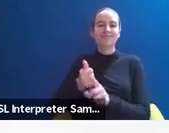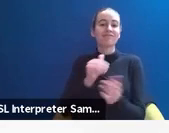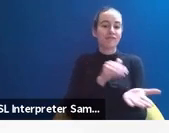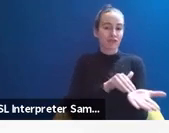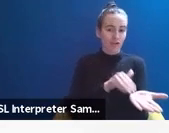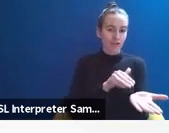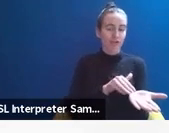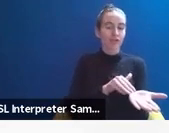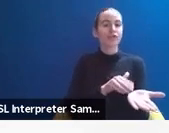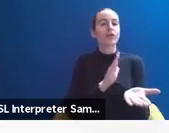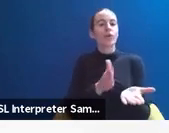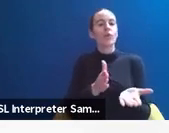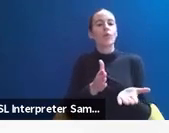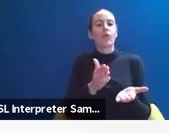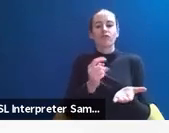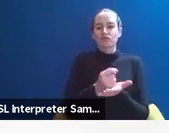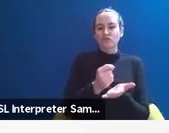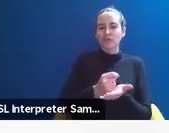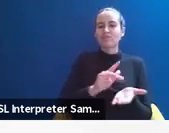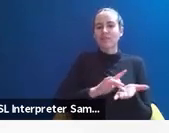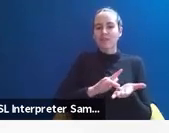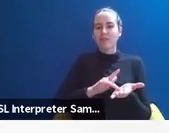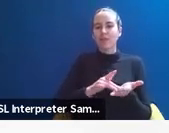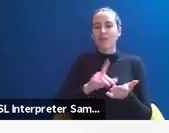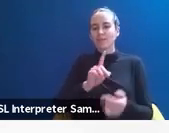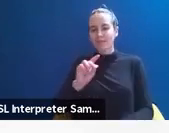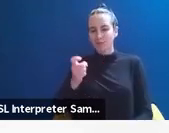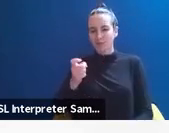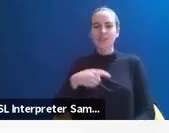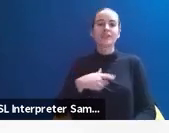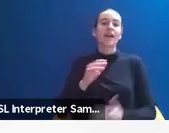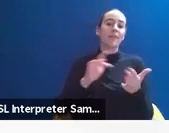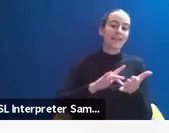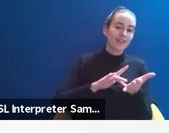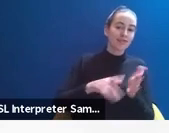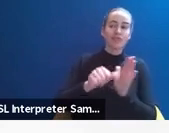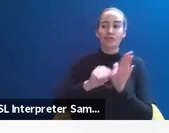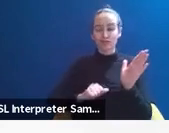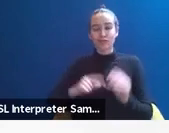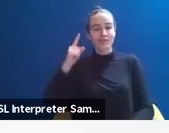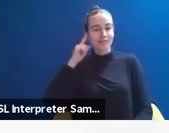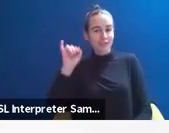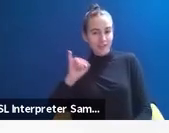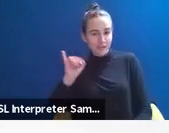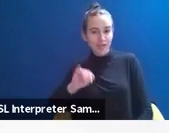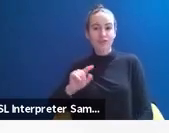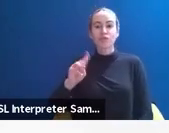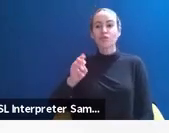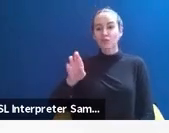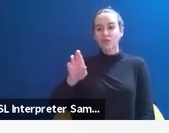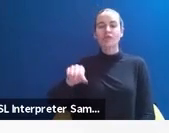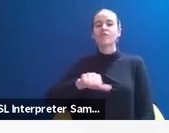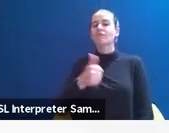to treat medical conditions through medication or surgery, such as ear infections, tumors, or other